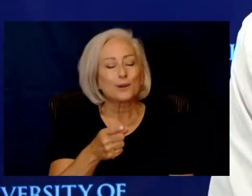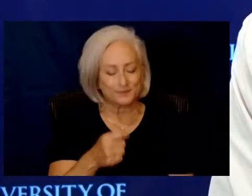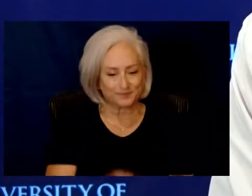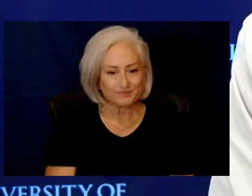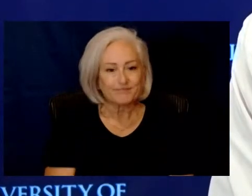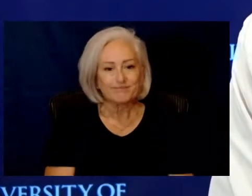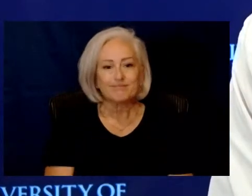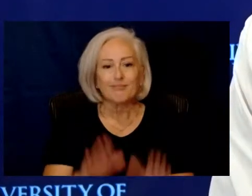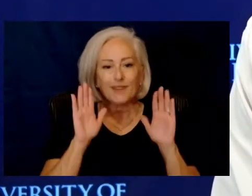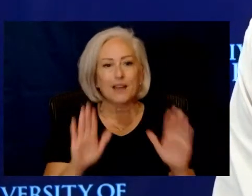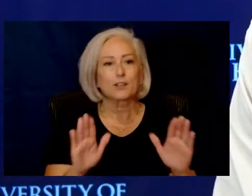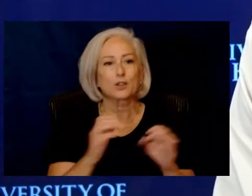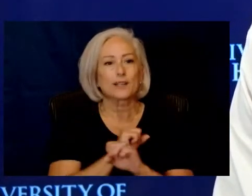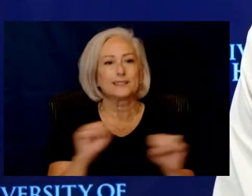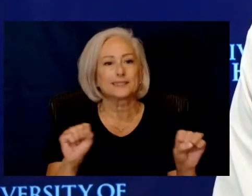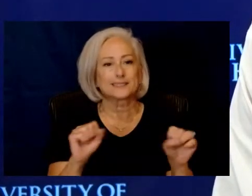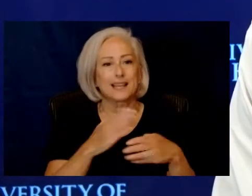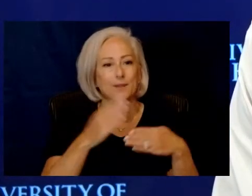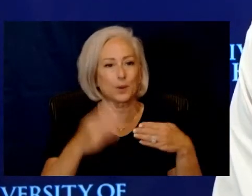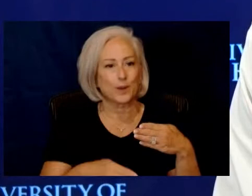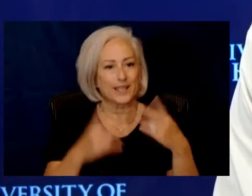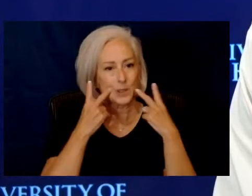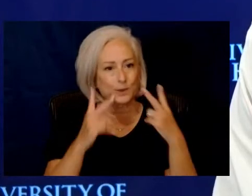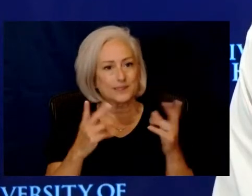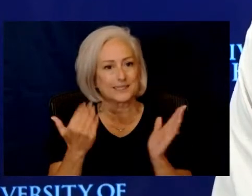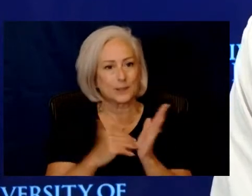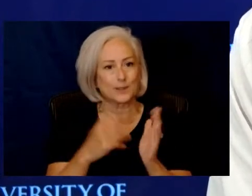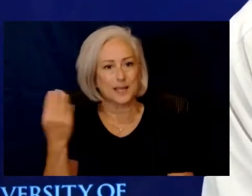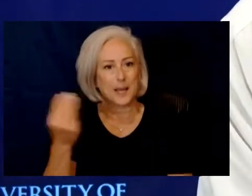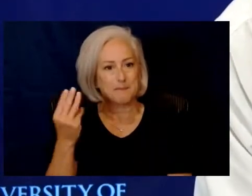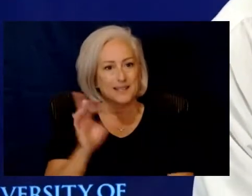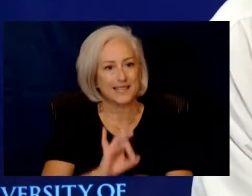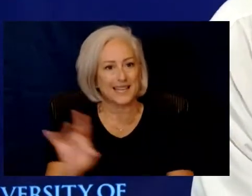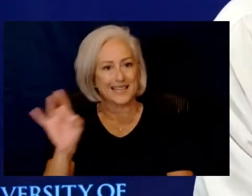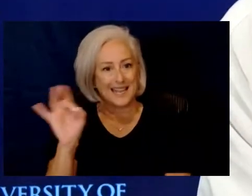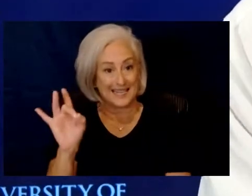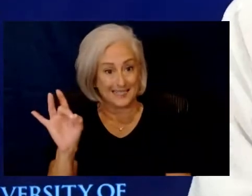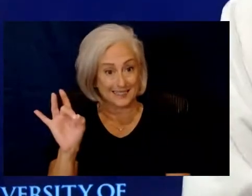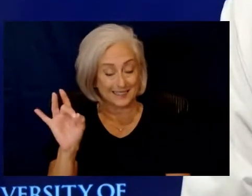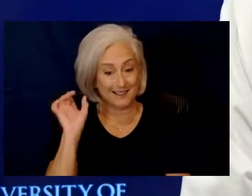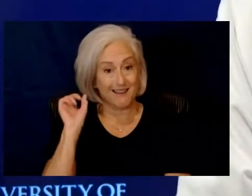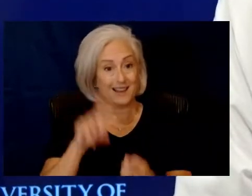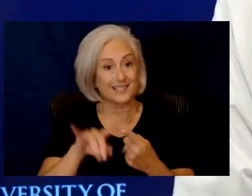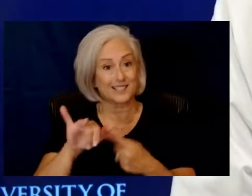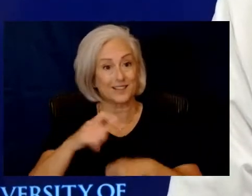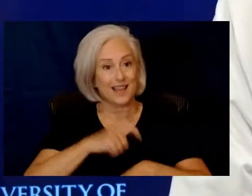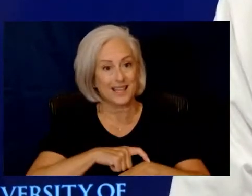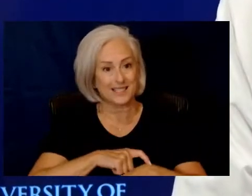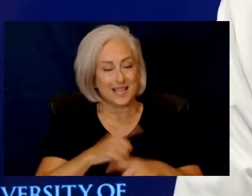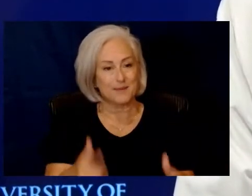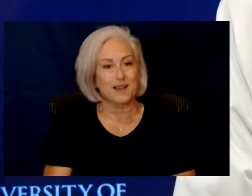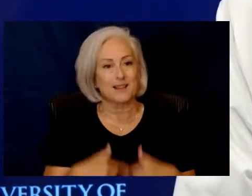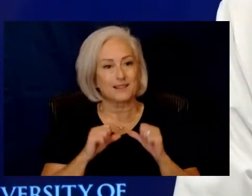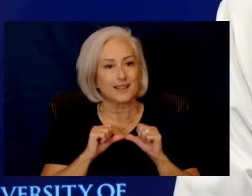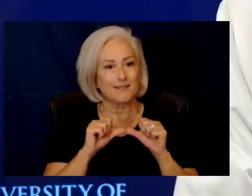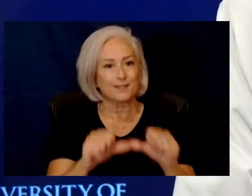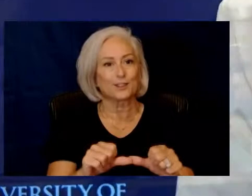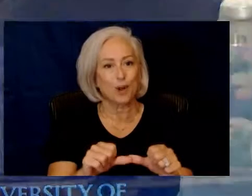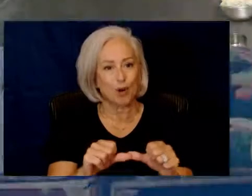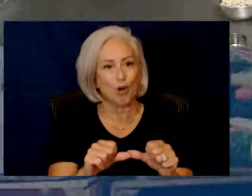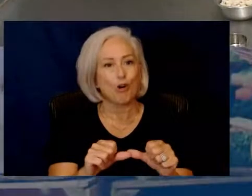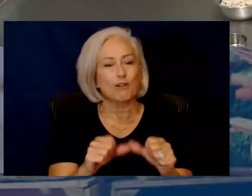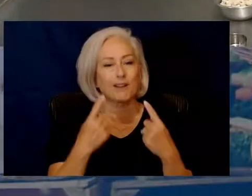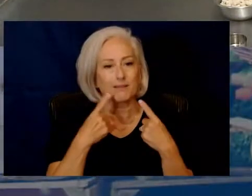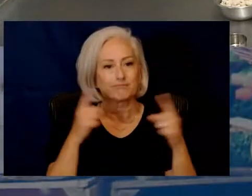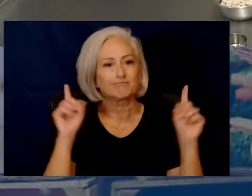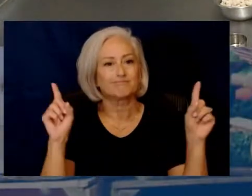and safe weekend out there. We'll see you back on Monday at 8 a.m. And remember, until then, live long and prosper. We'll see you on Monday.